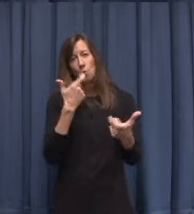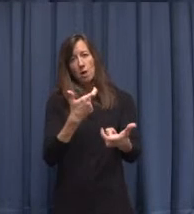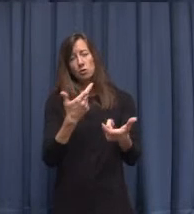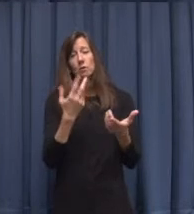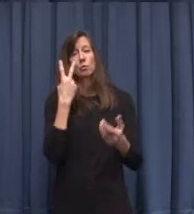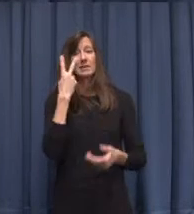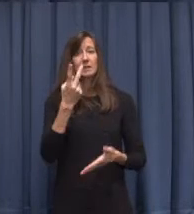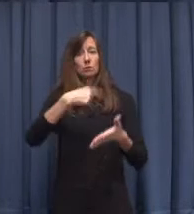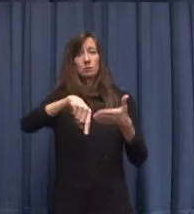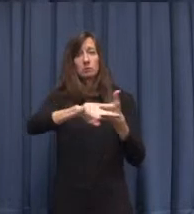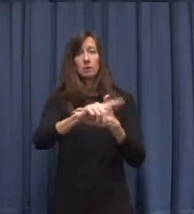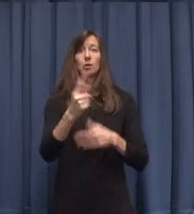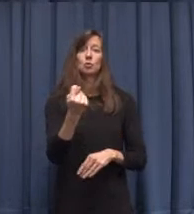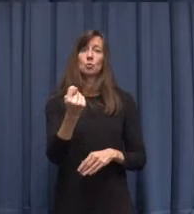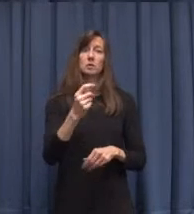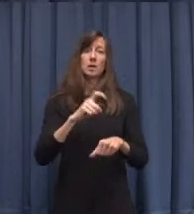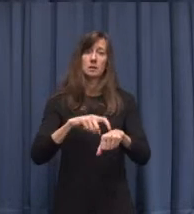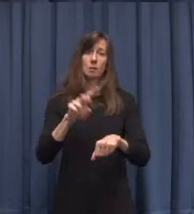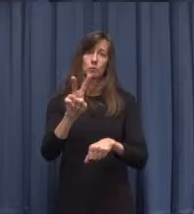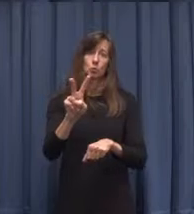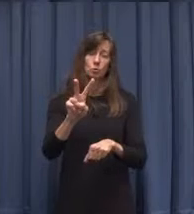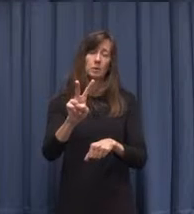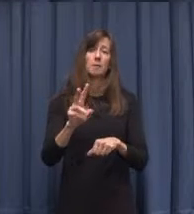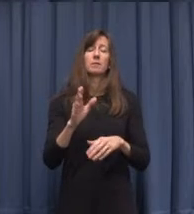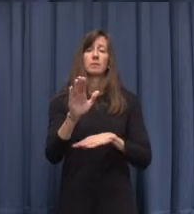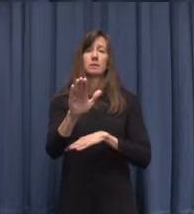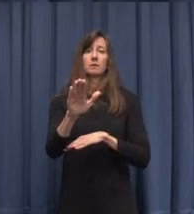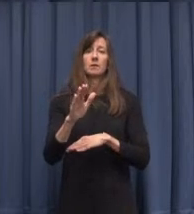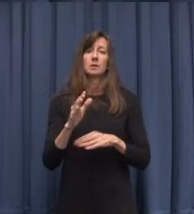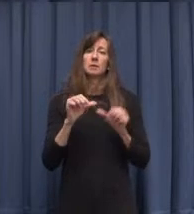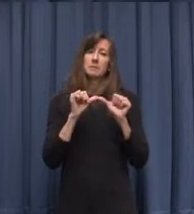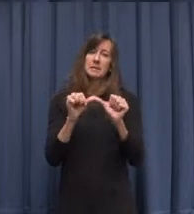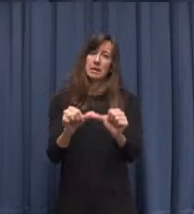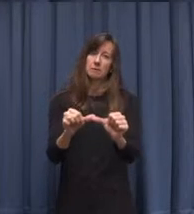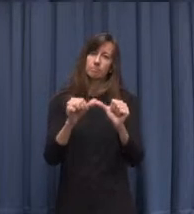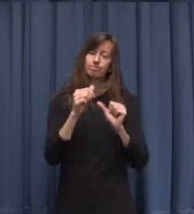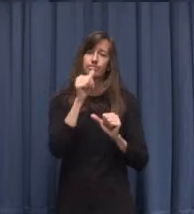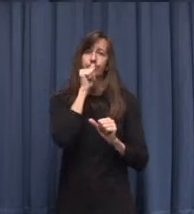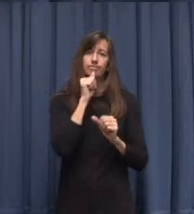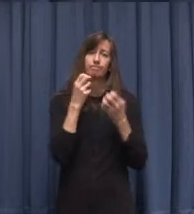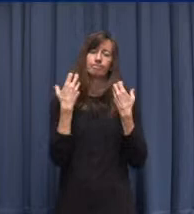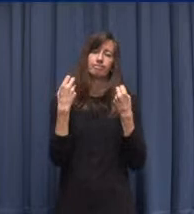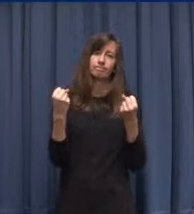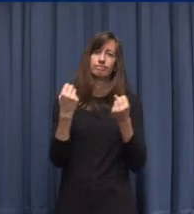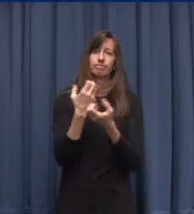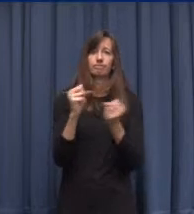at 2 p.m. In the meantime, stay safe and healthy and resilient, and we'll see you then.